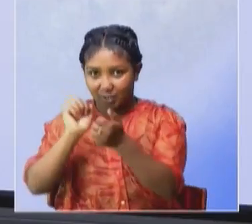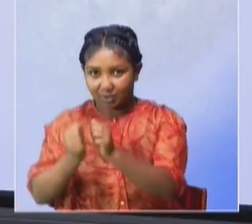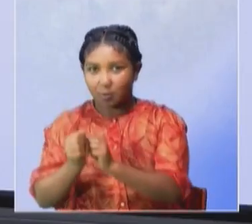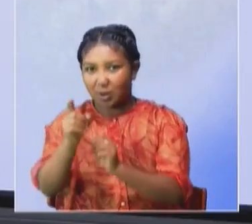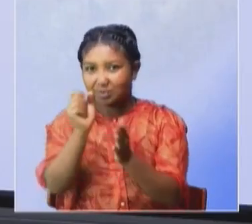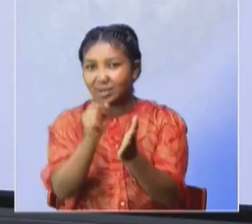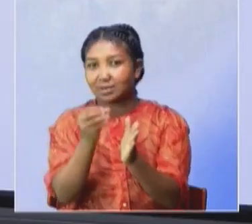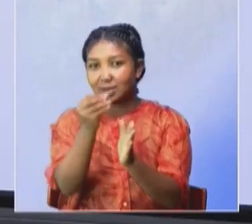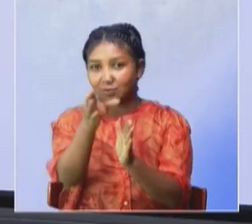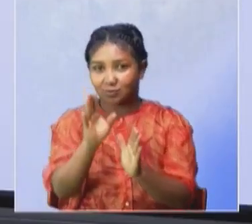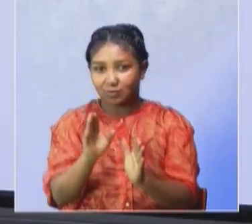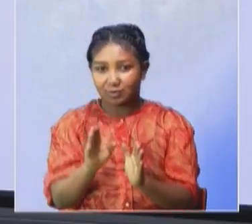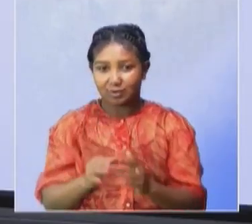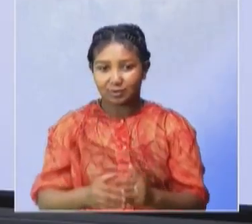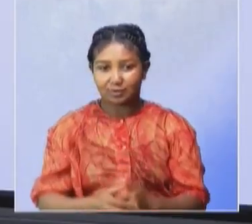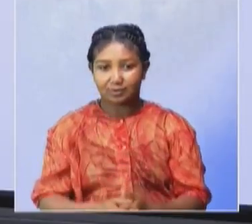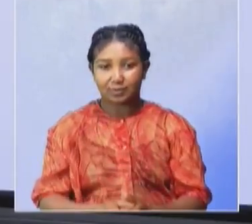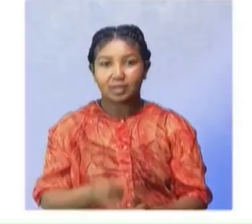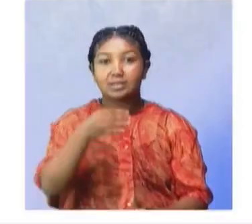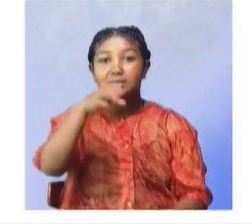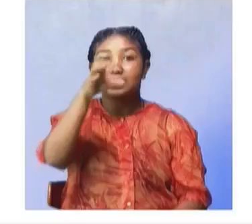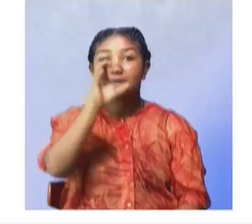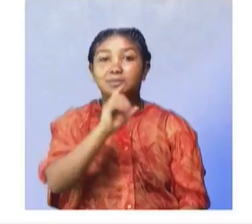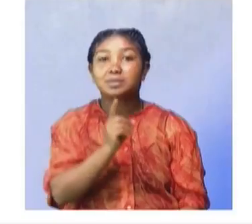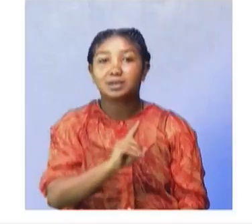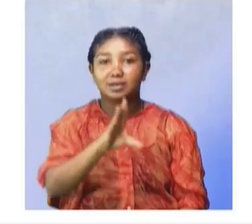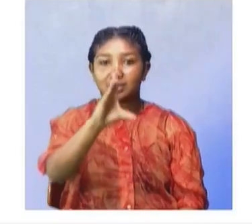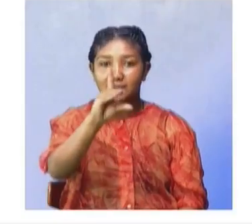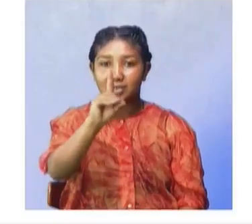give you one example. For example, here, drink, drunk.